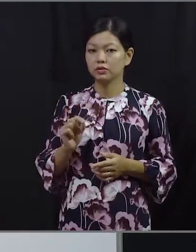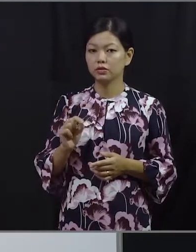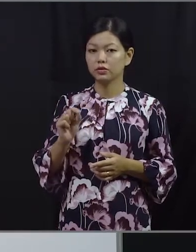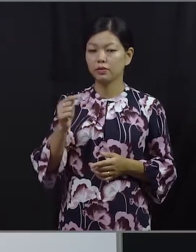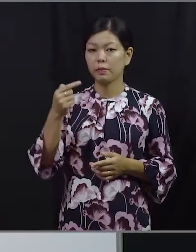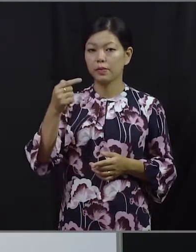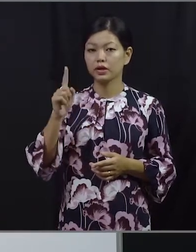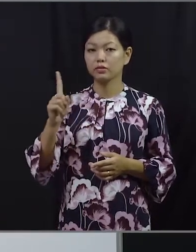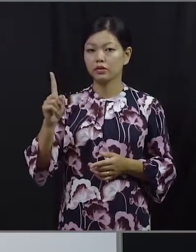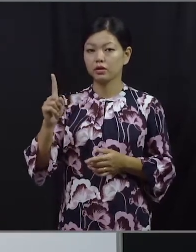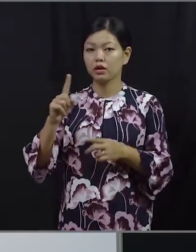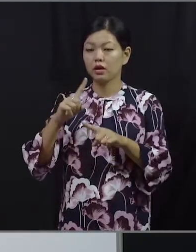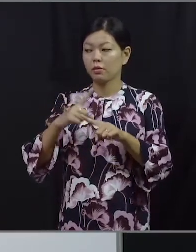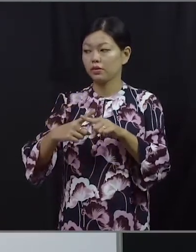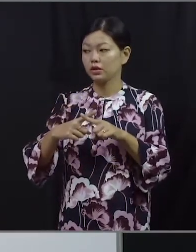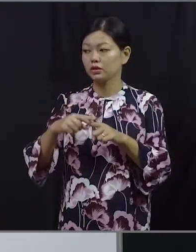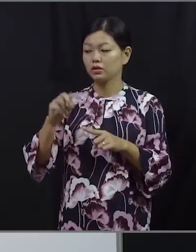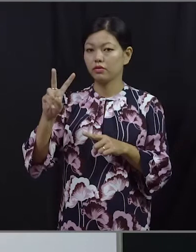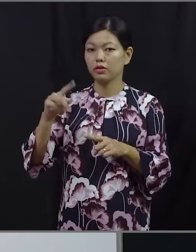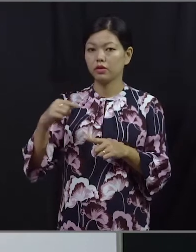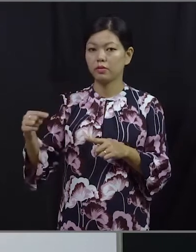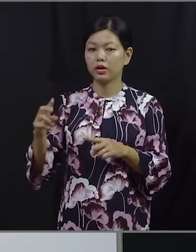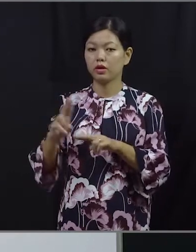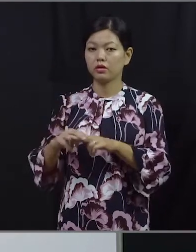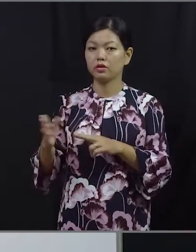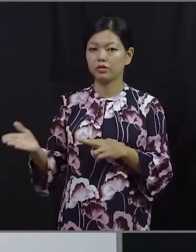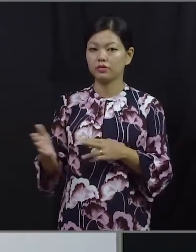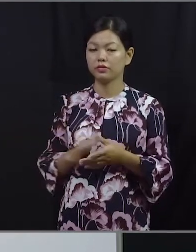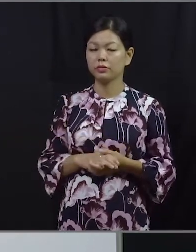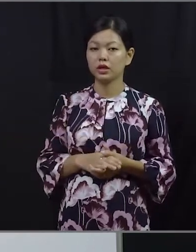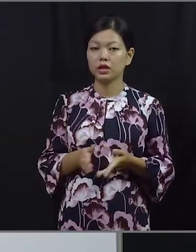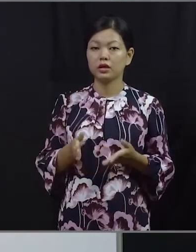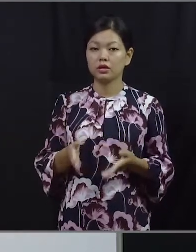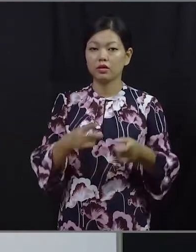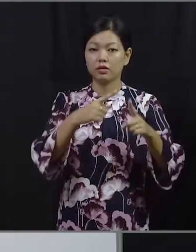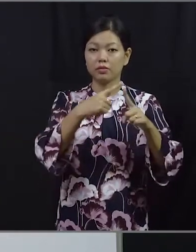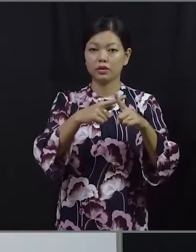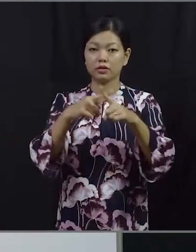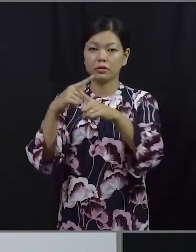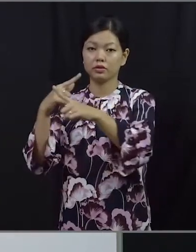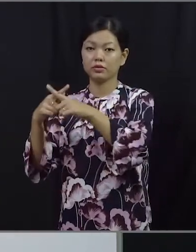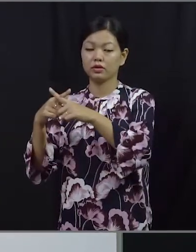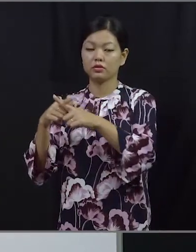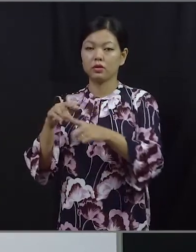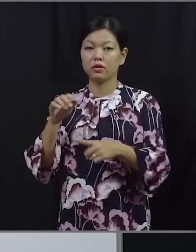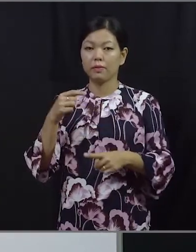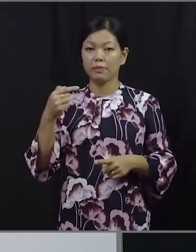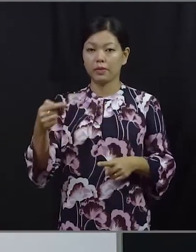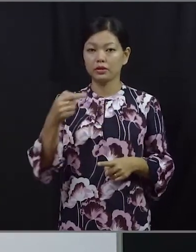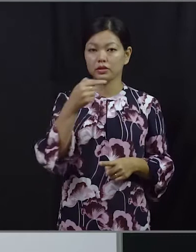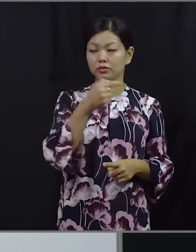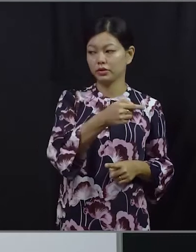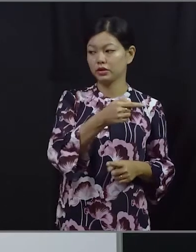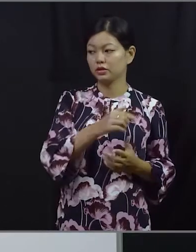minus 1 plus V by F. Okay, now multiplying on both sides by minus, so this is plus V by U equal to